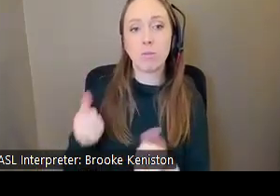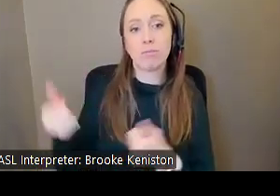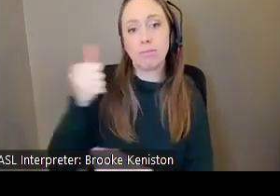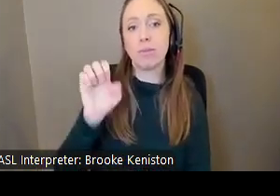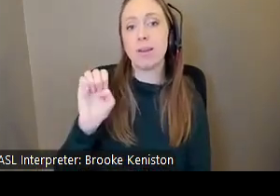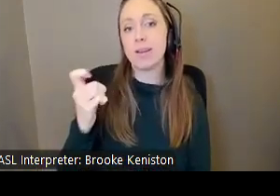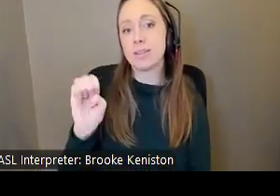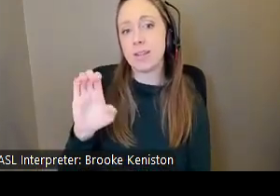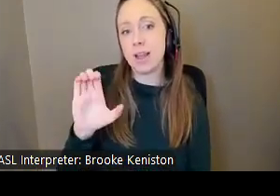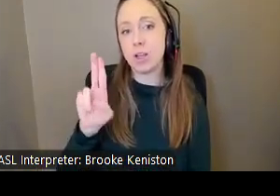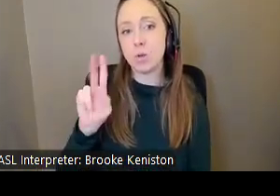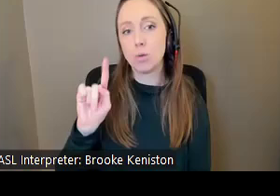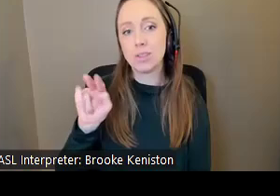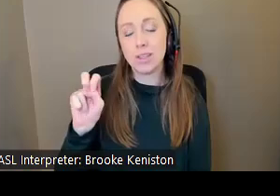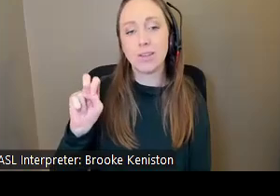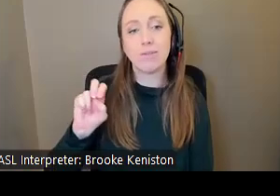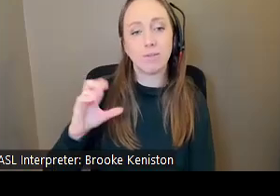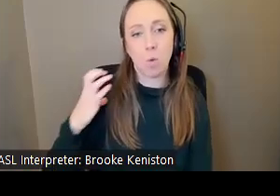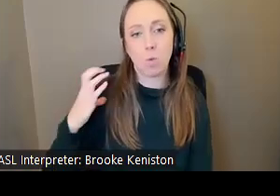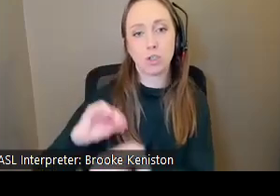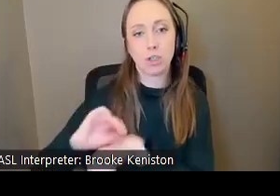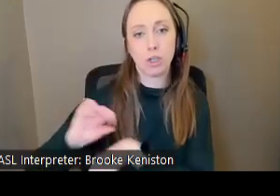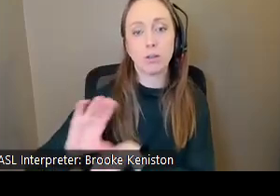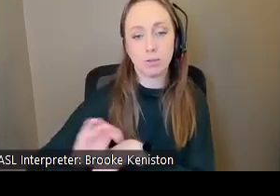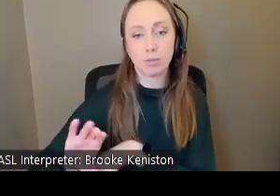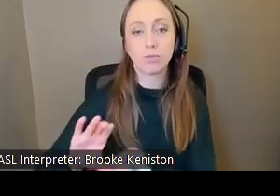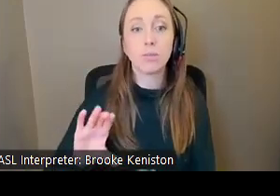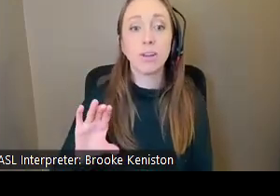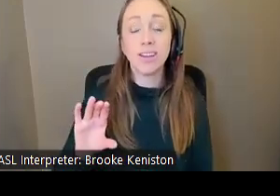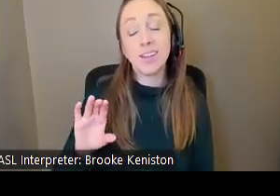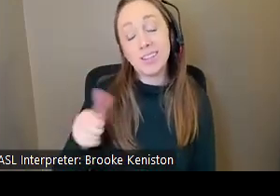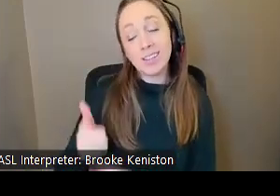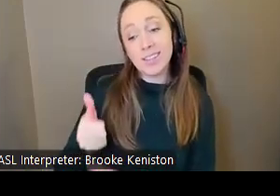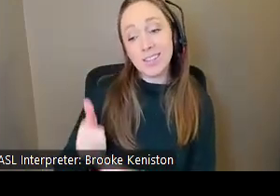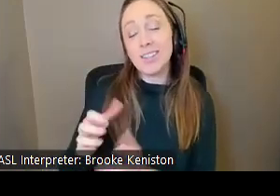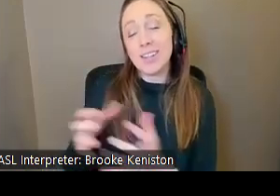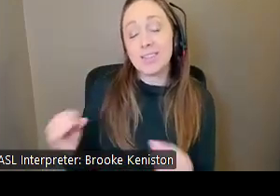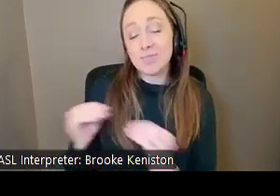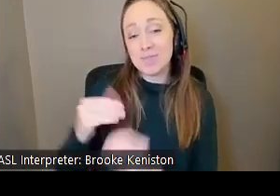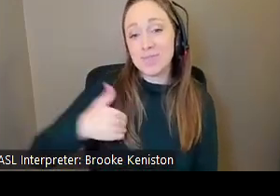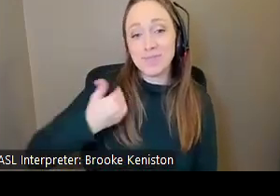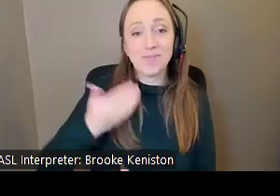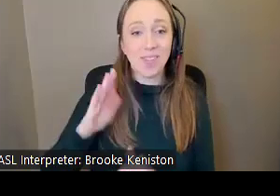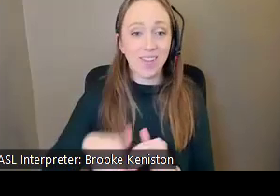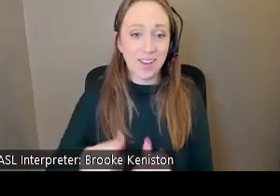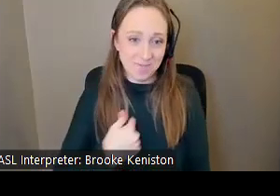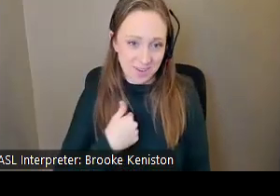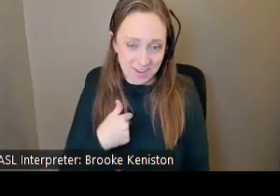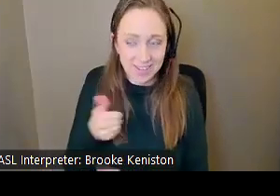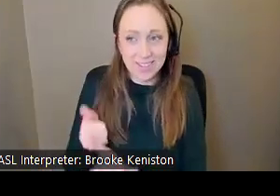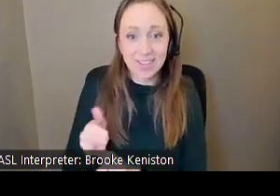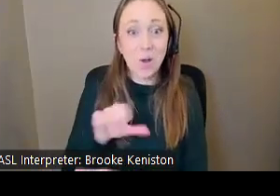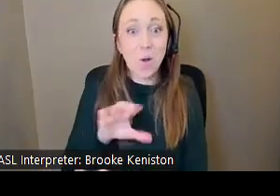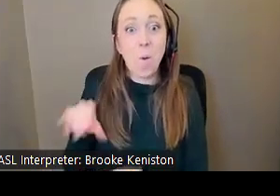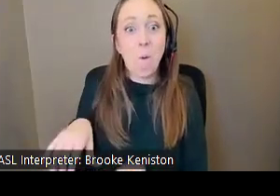Coaching Federation. And to show how much younger he is than me, he co-hosts 2 podcasts for